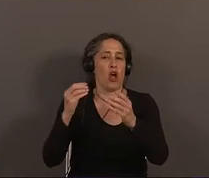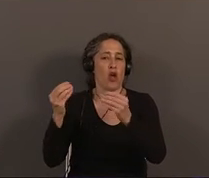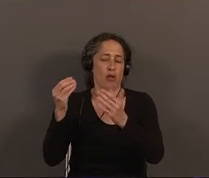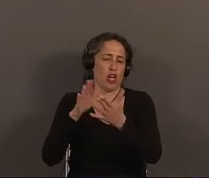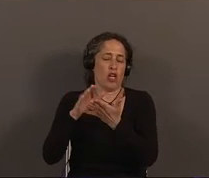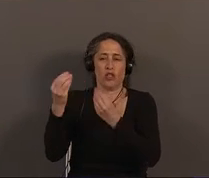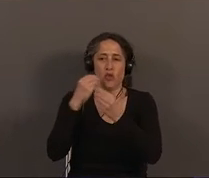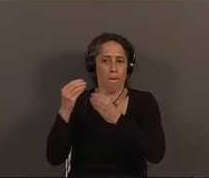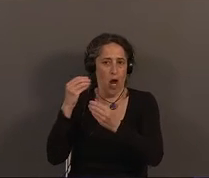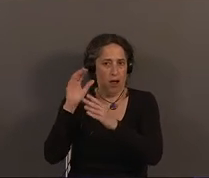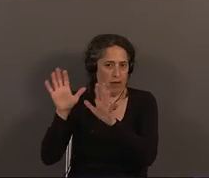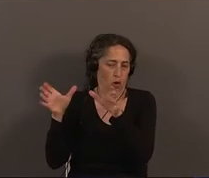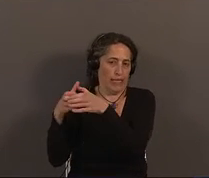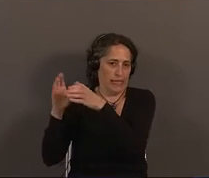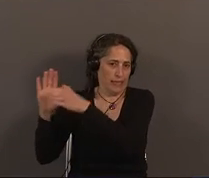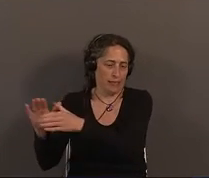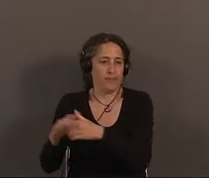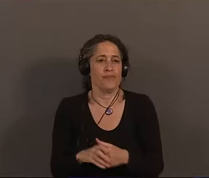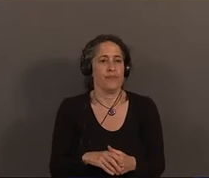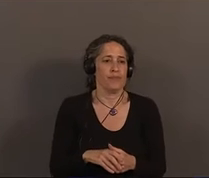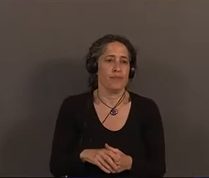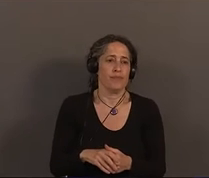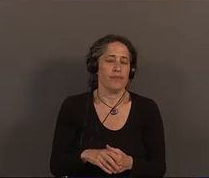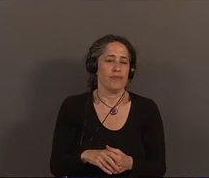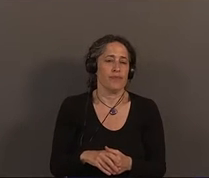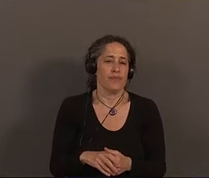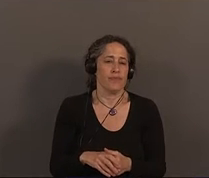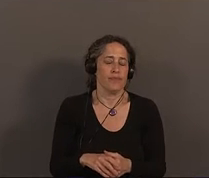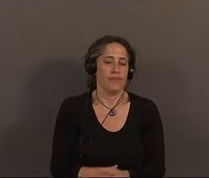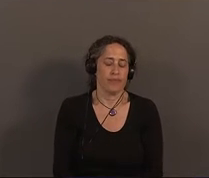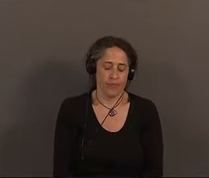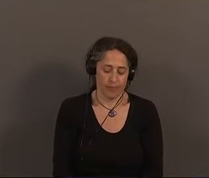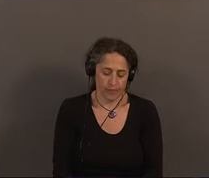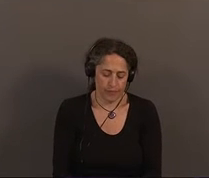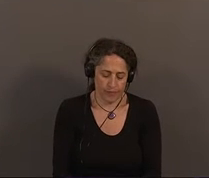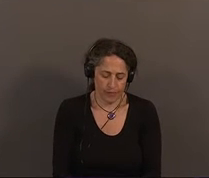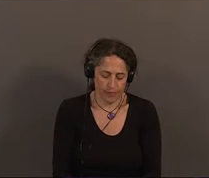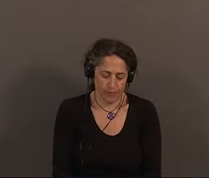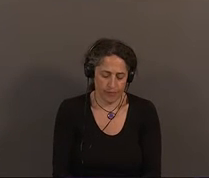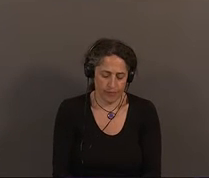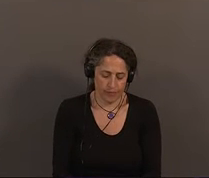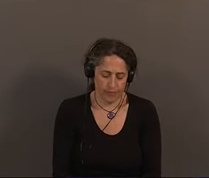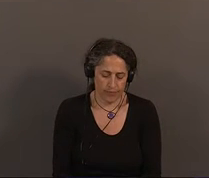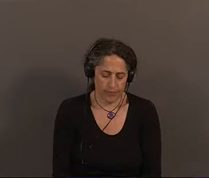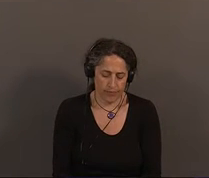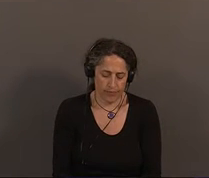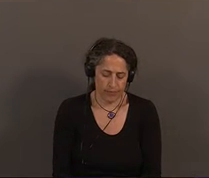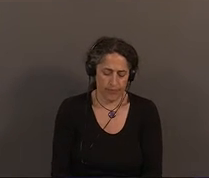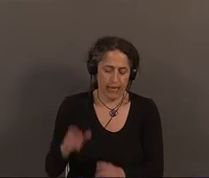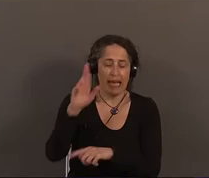and Christian Salbaing, Board Member of GSMA, the telecom industry.